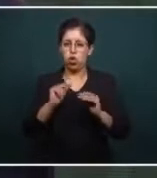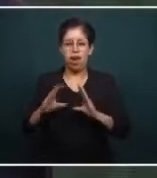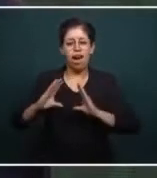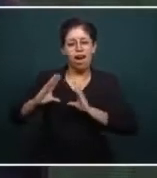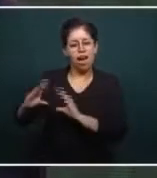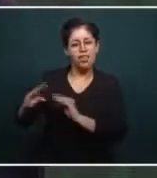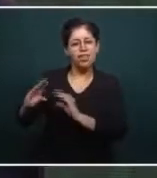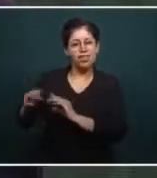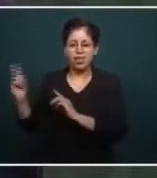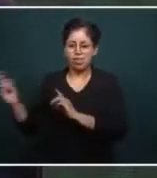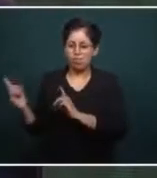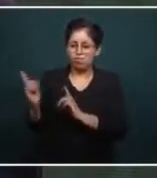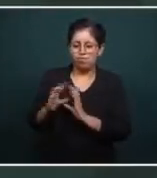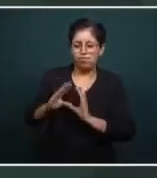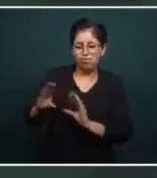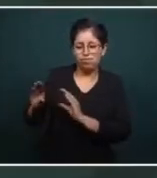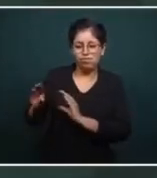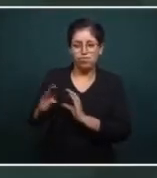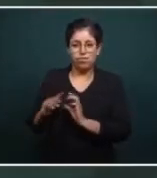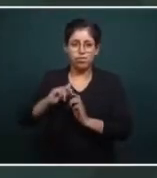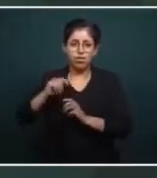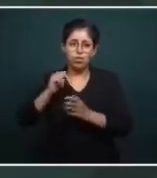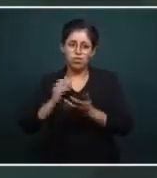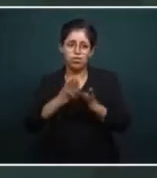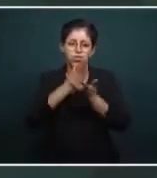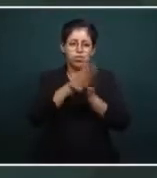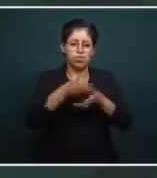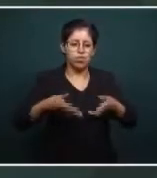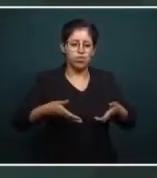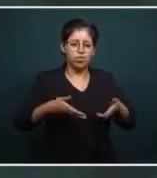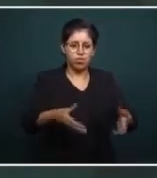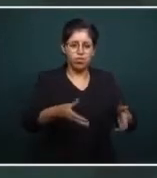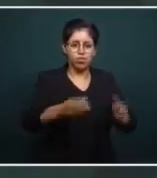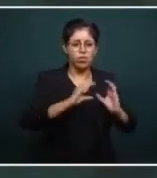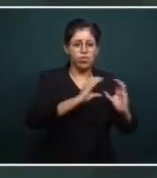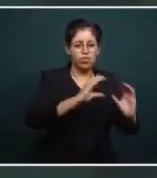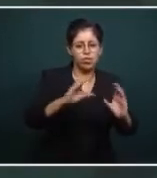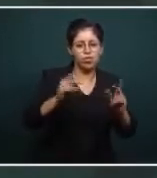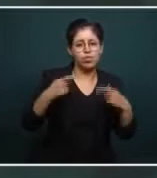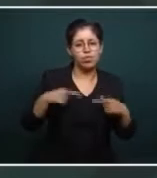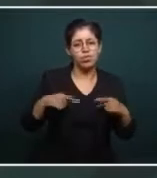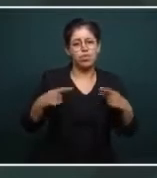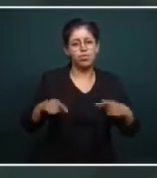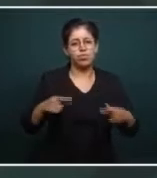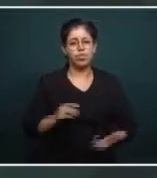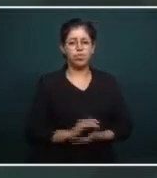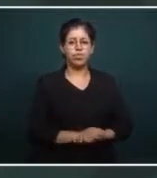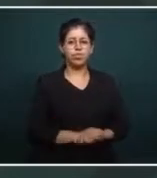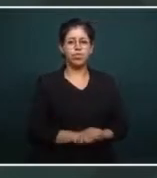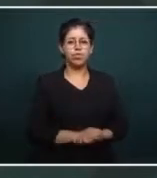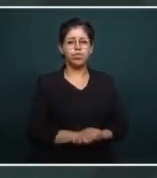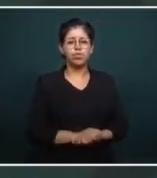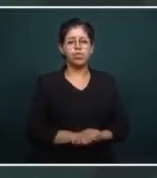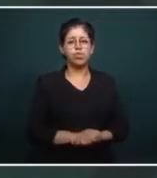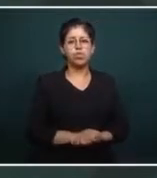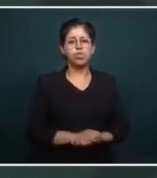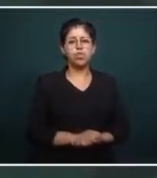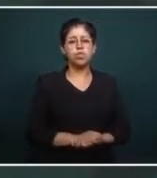ponerlos a trabajar, a It's operar not a matter of sin making la them work and capacitación, operate without exclusiveness, necesaria. with